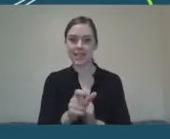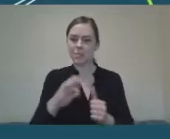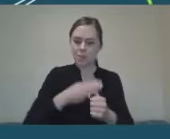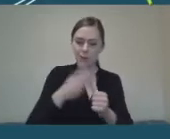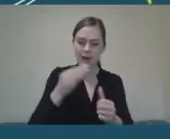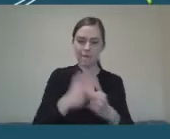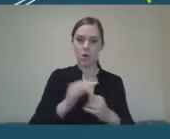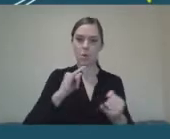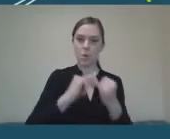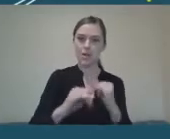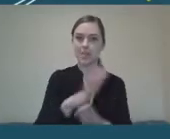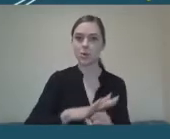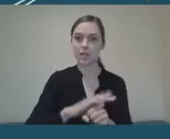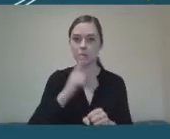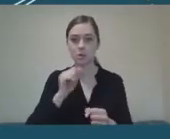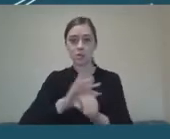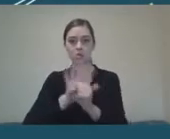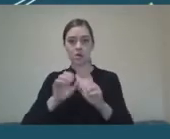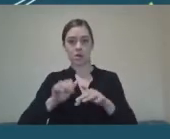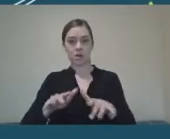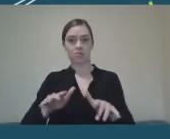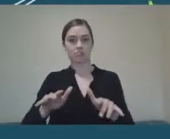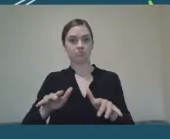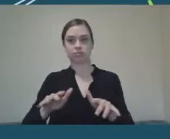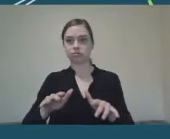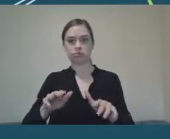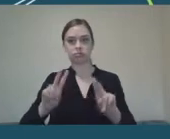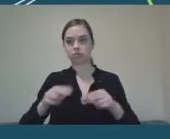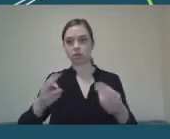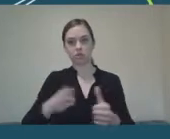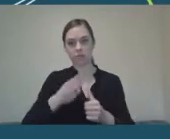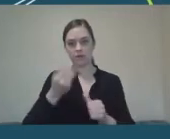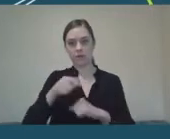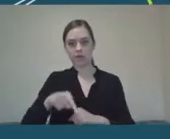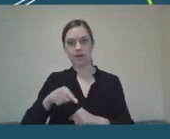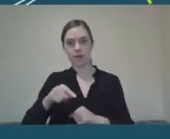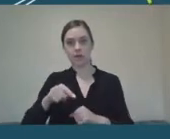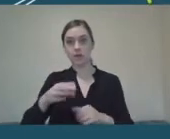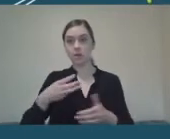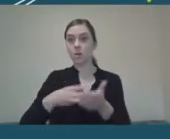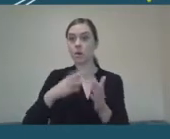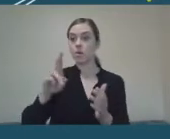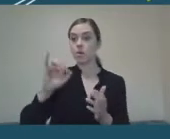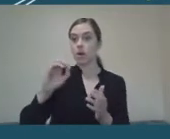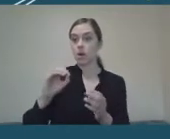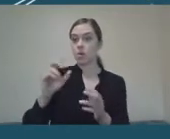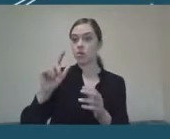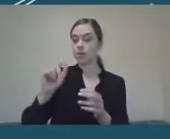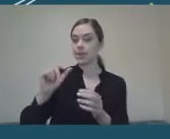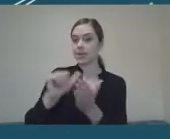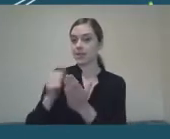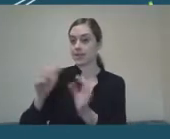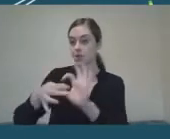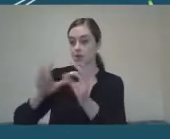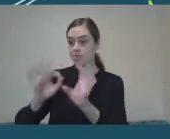And COVID wasn't something that we could prepare for. When Rio 2016 finished at the closing